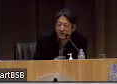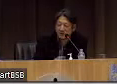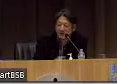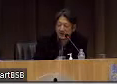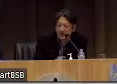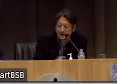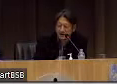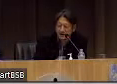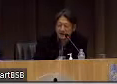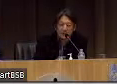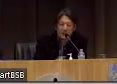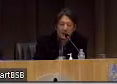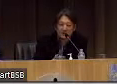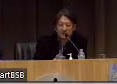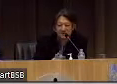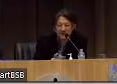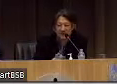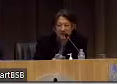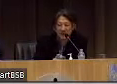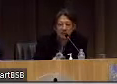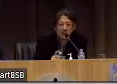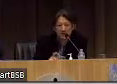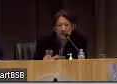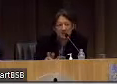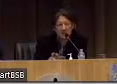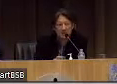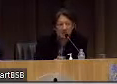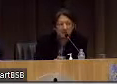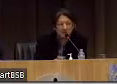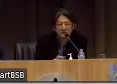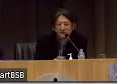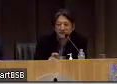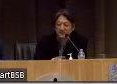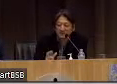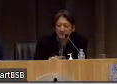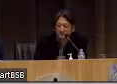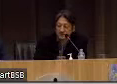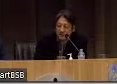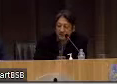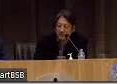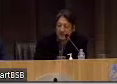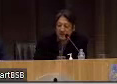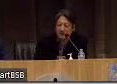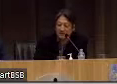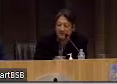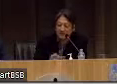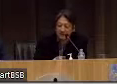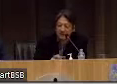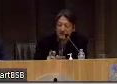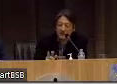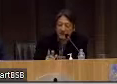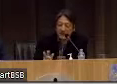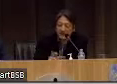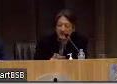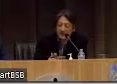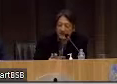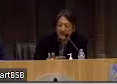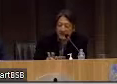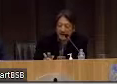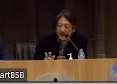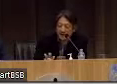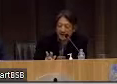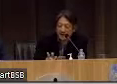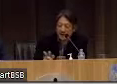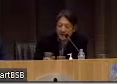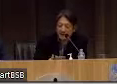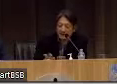State Secretary of Health. So in this work, we can map by theme. We did some work that I'm going to